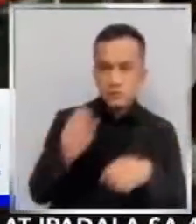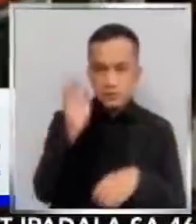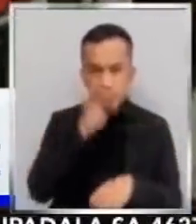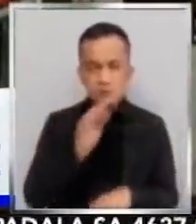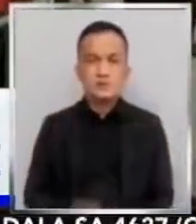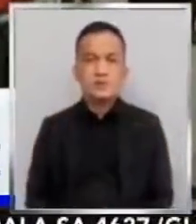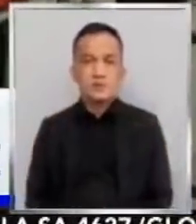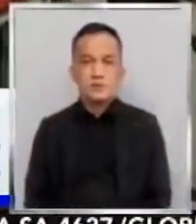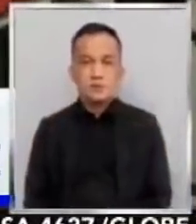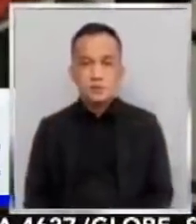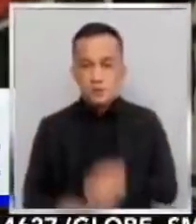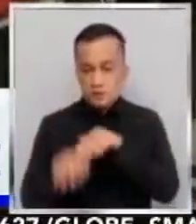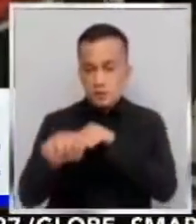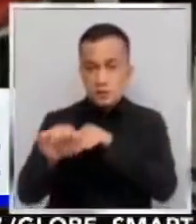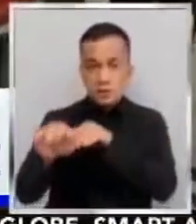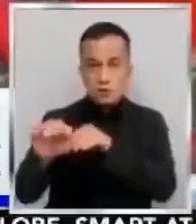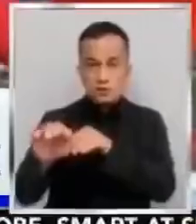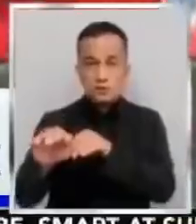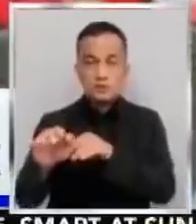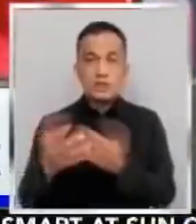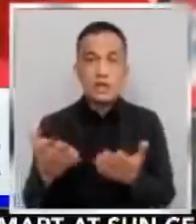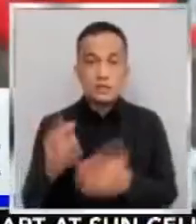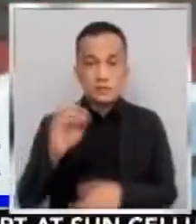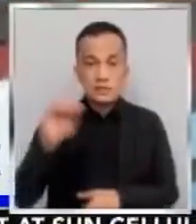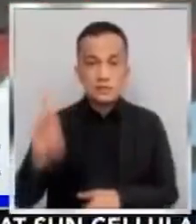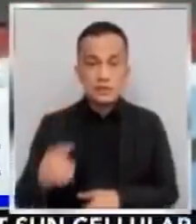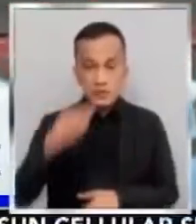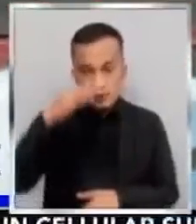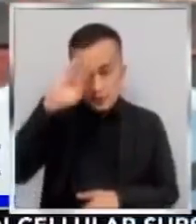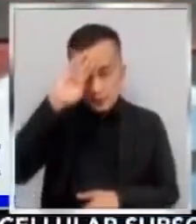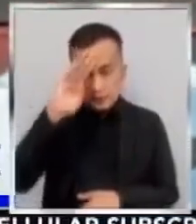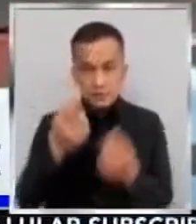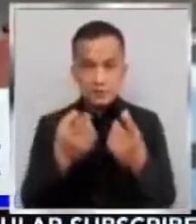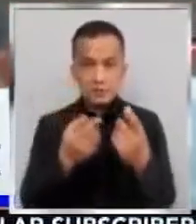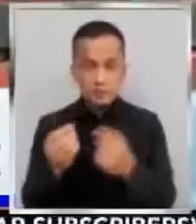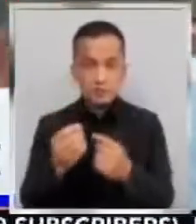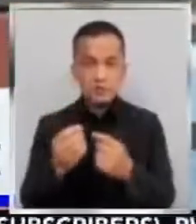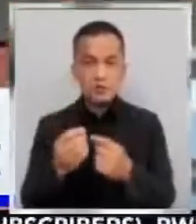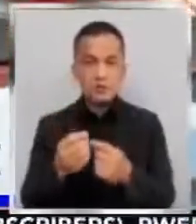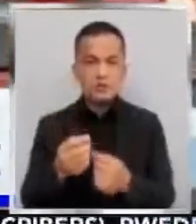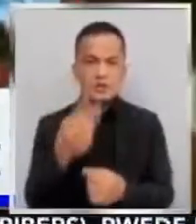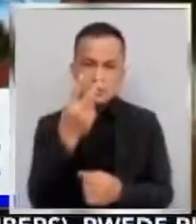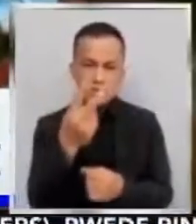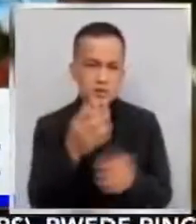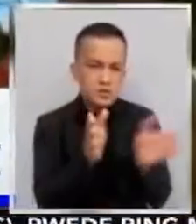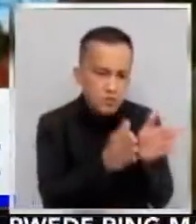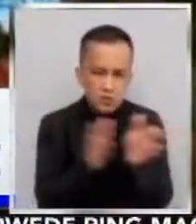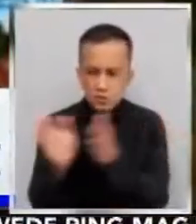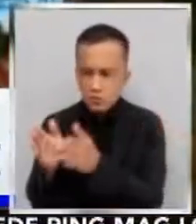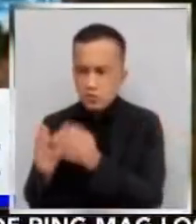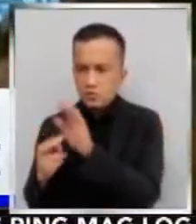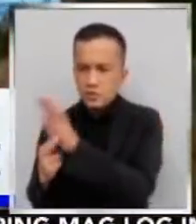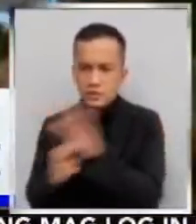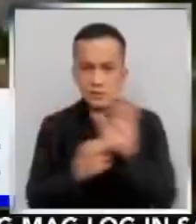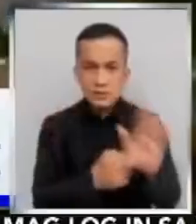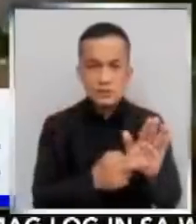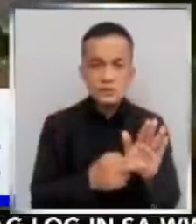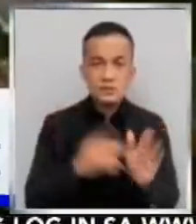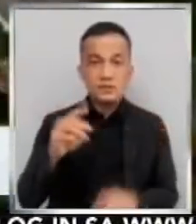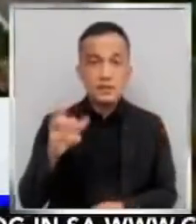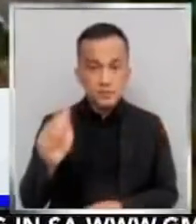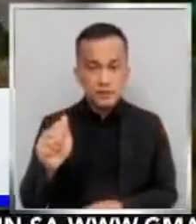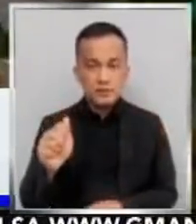rin ang magkatandem sa Dasmariñas, Cavite. Nagsagawa rin sila ng dalawang mini-rally sa Dasmariñas. Tinanong naman si Mayor Sara tungkol